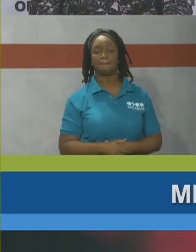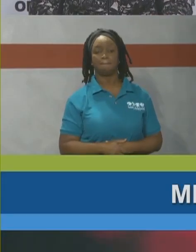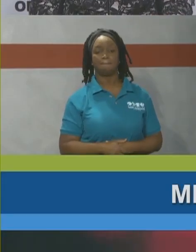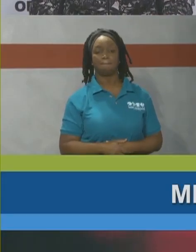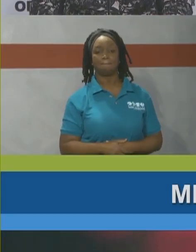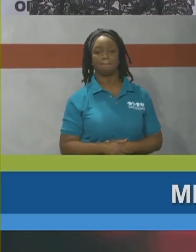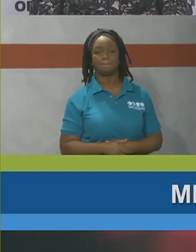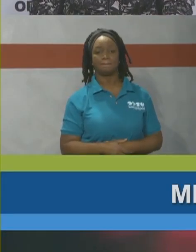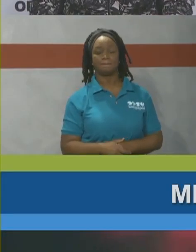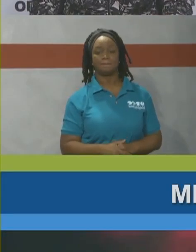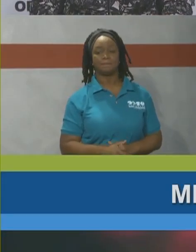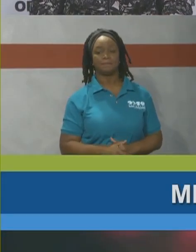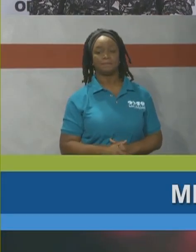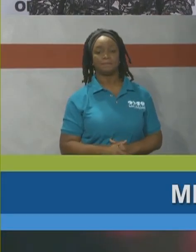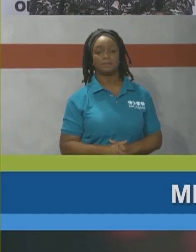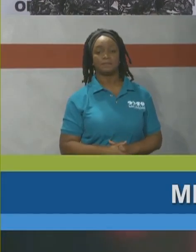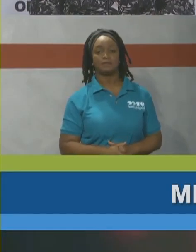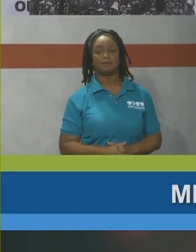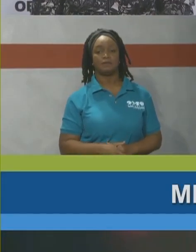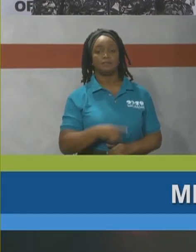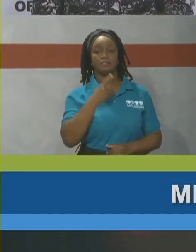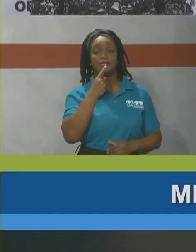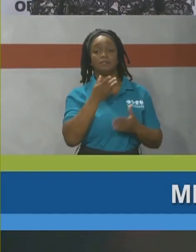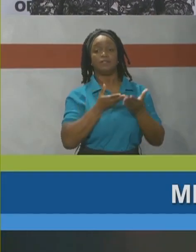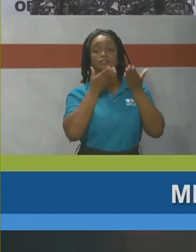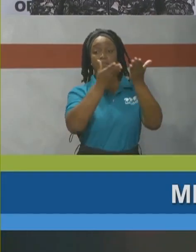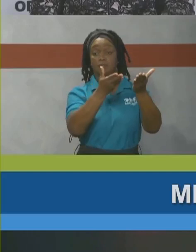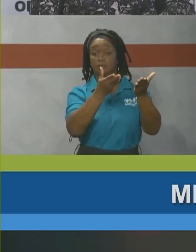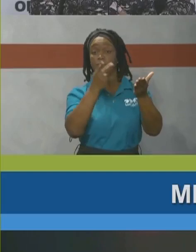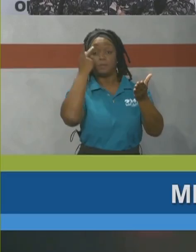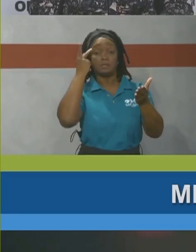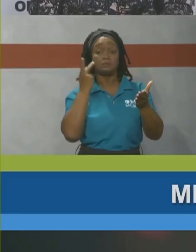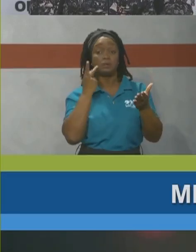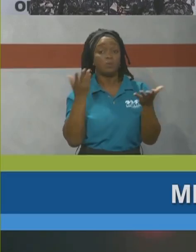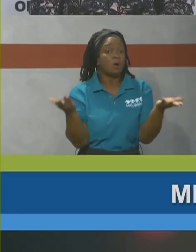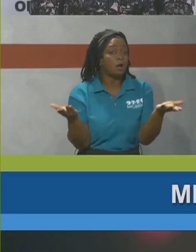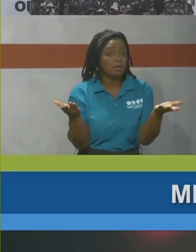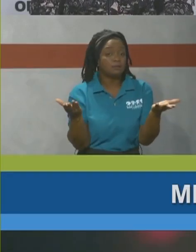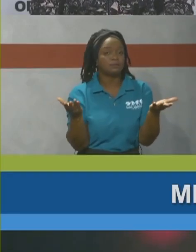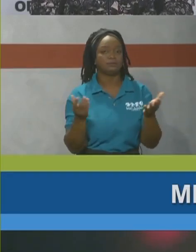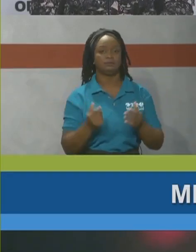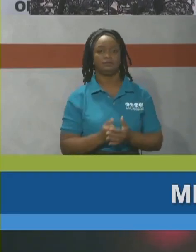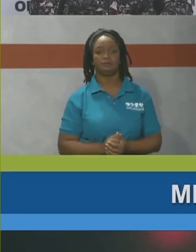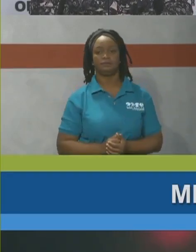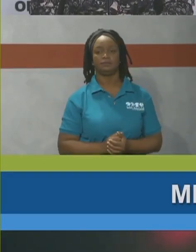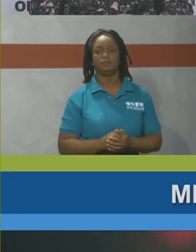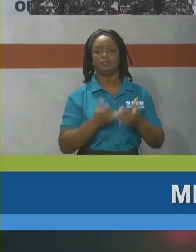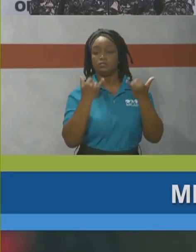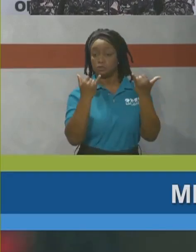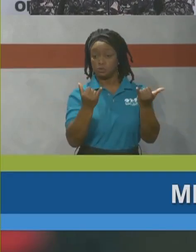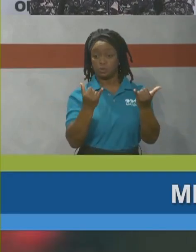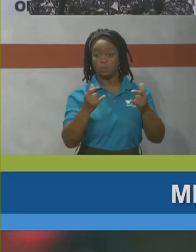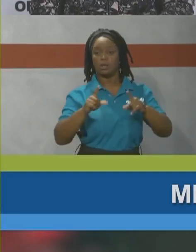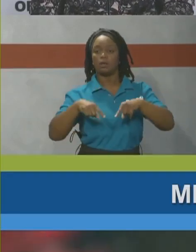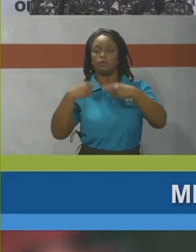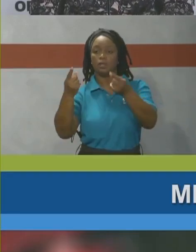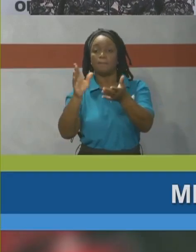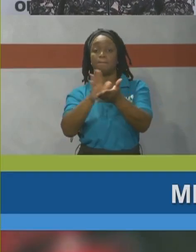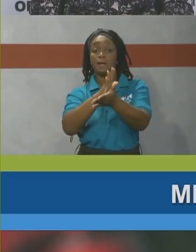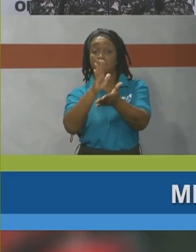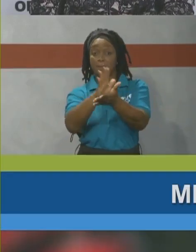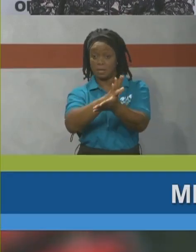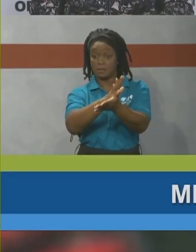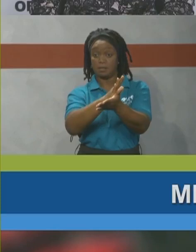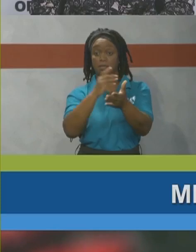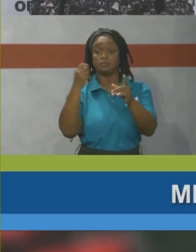So the other advice for parents and guardians is that generally as we migrate back to schools, as we know, we have secondary schools